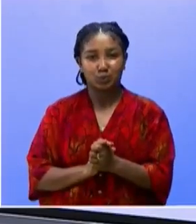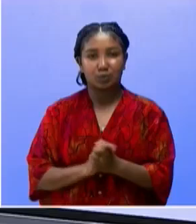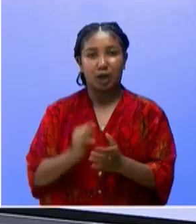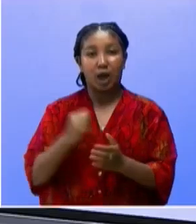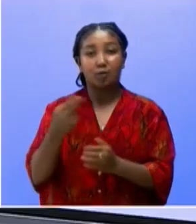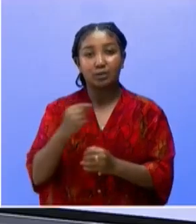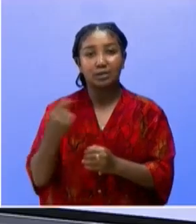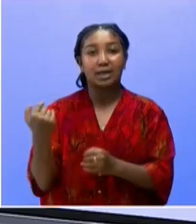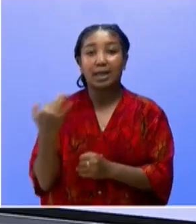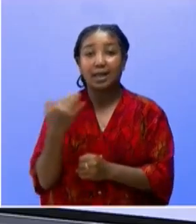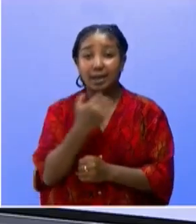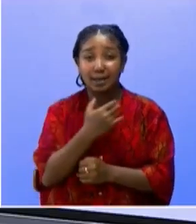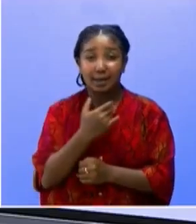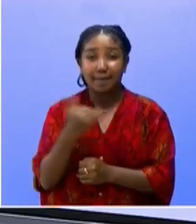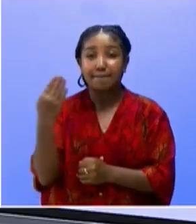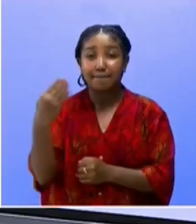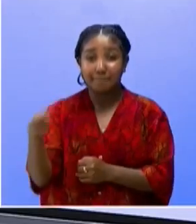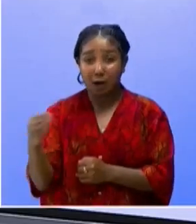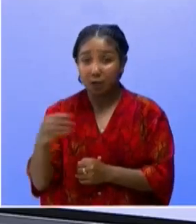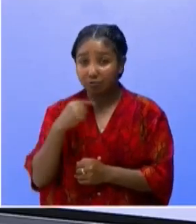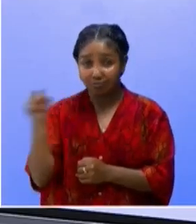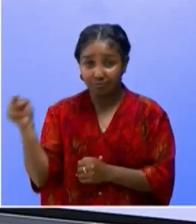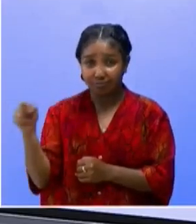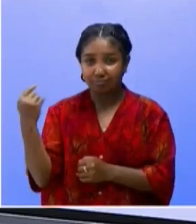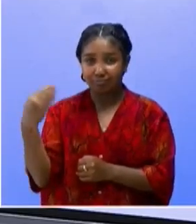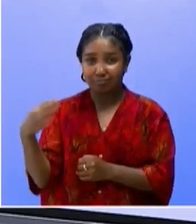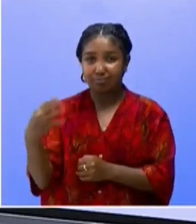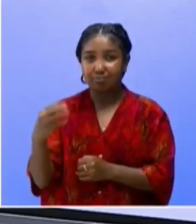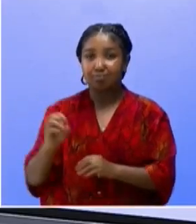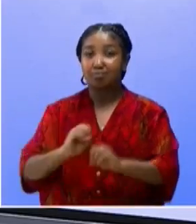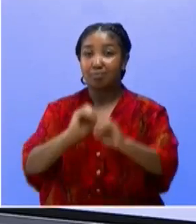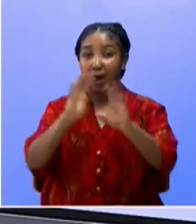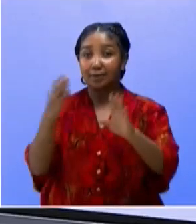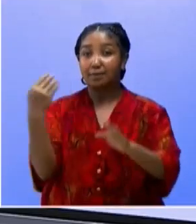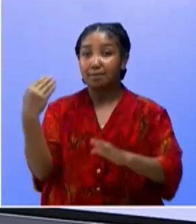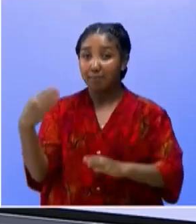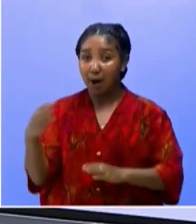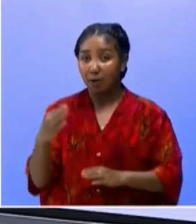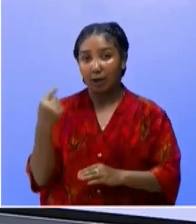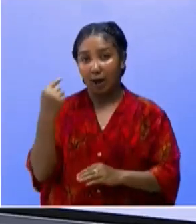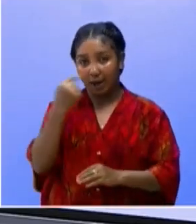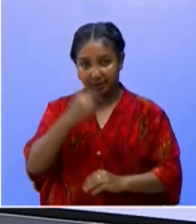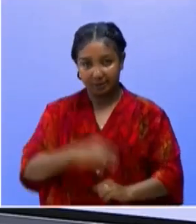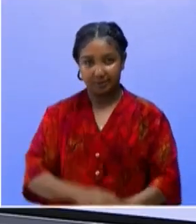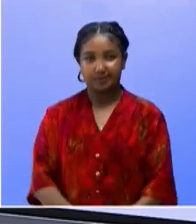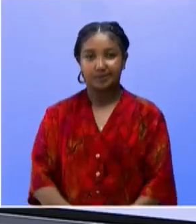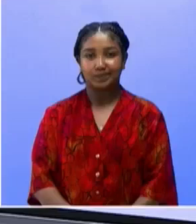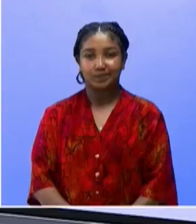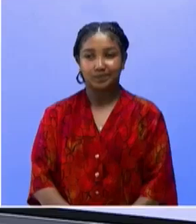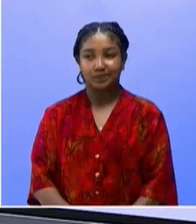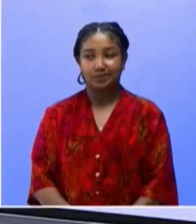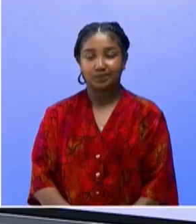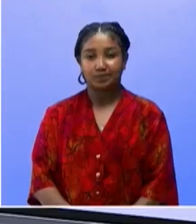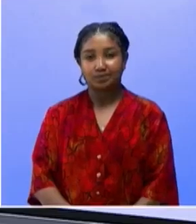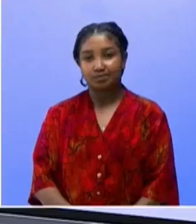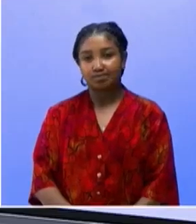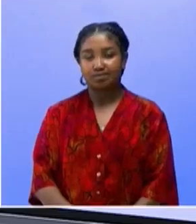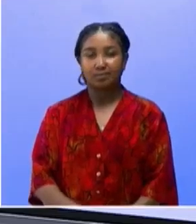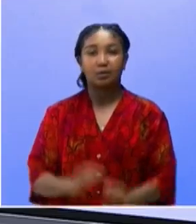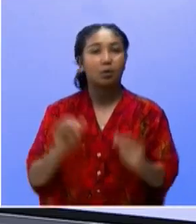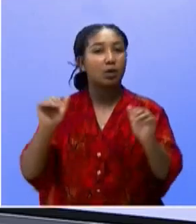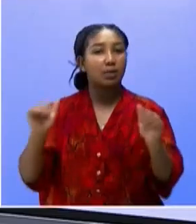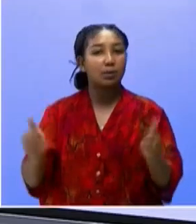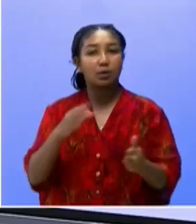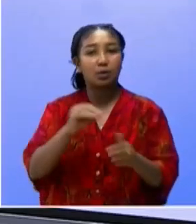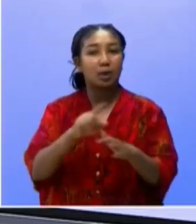I use the color, yes? I said what? Bright brown eyes, yes? And how about